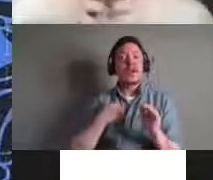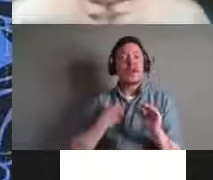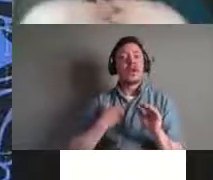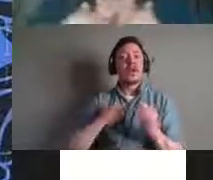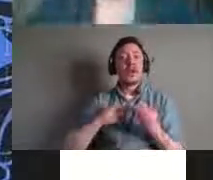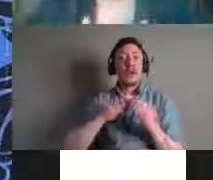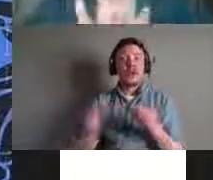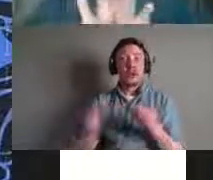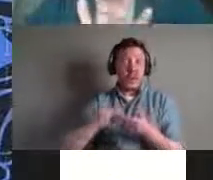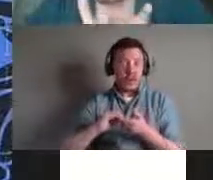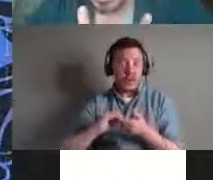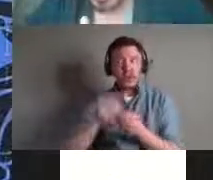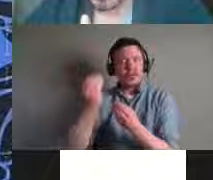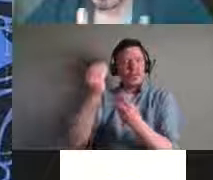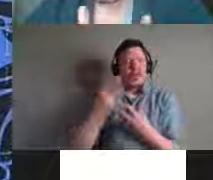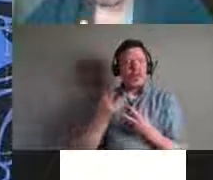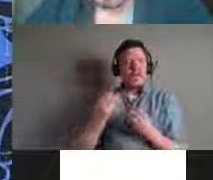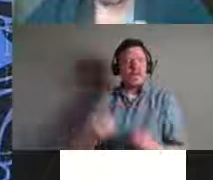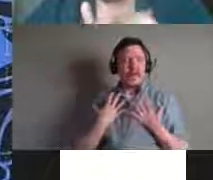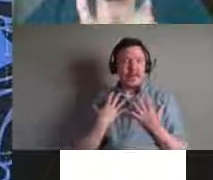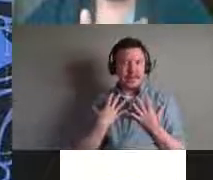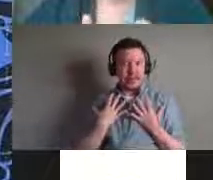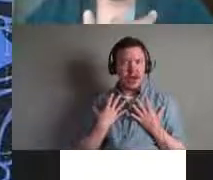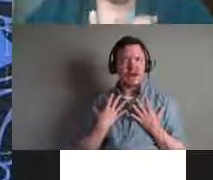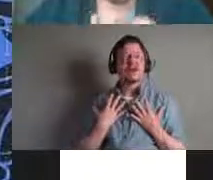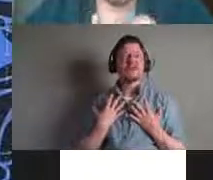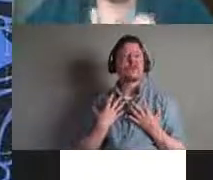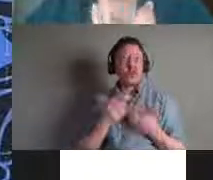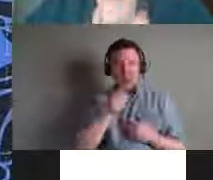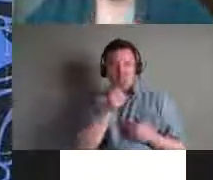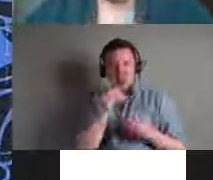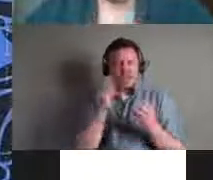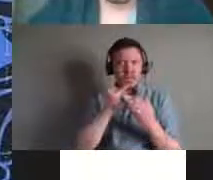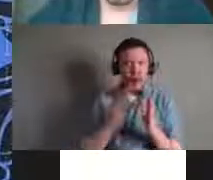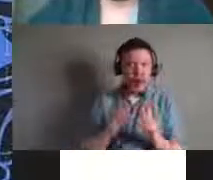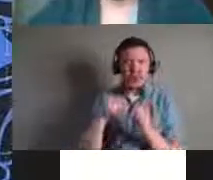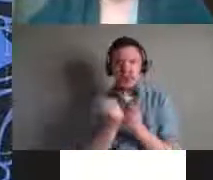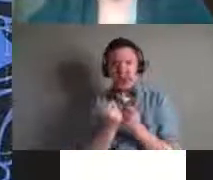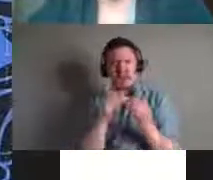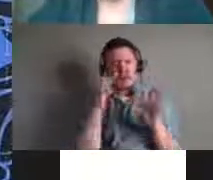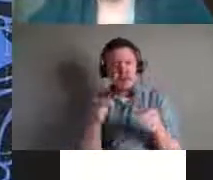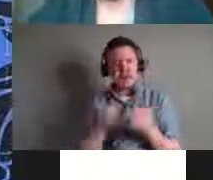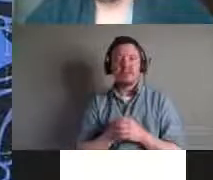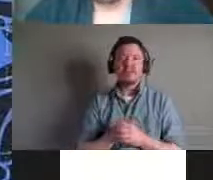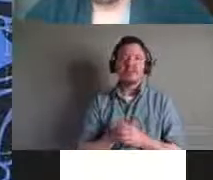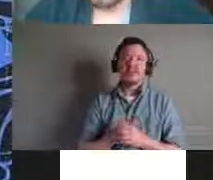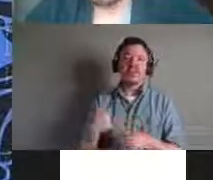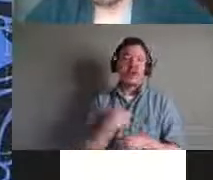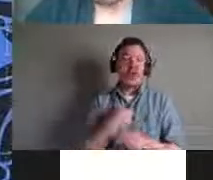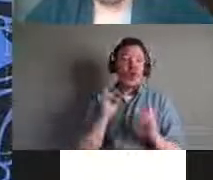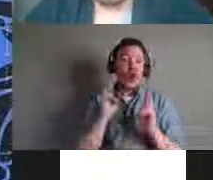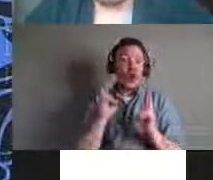will inform the design that any selected team or artist will create. We are hoping that